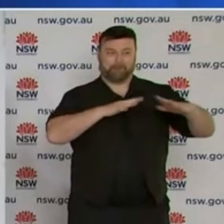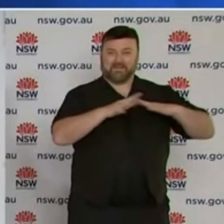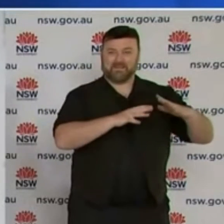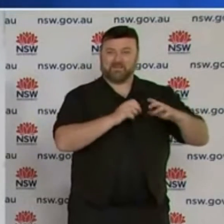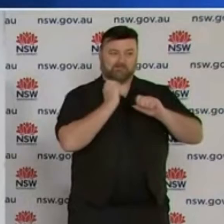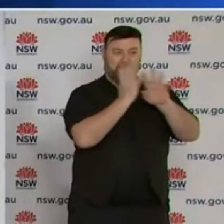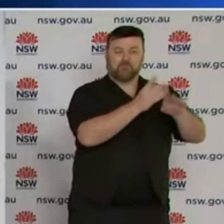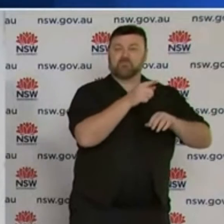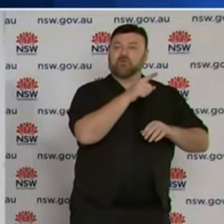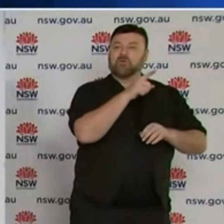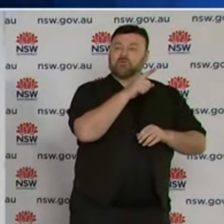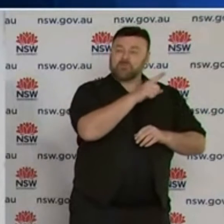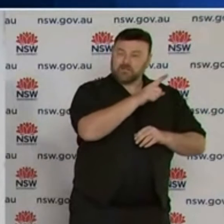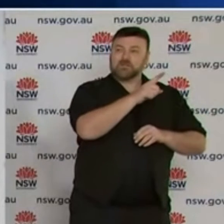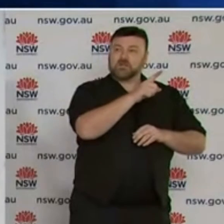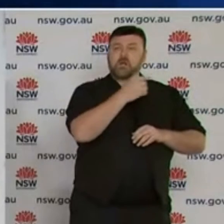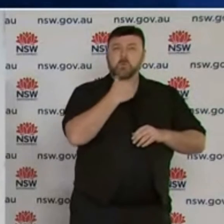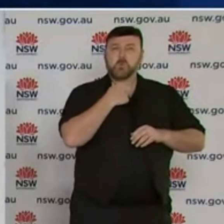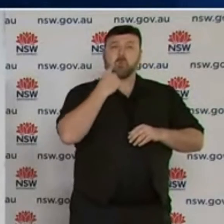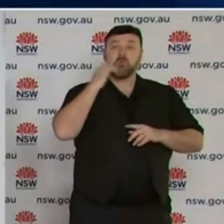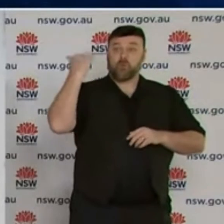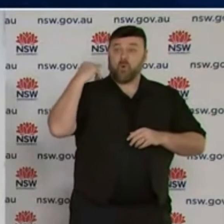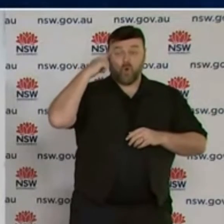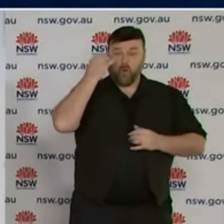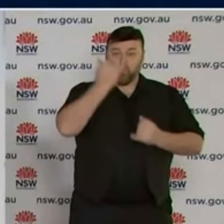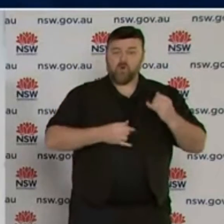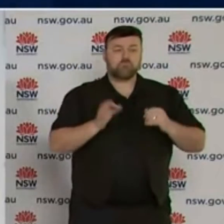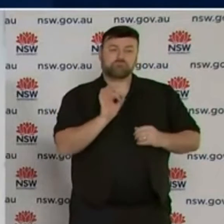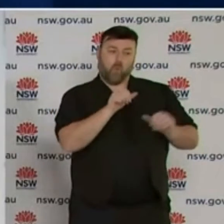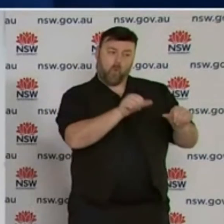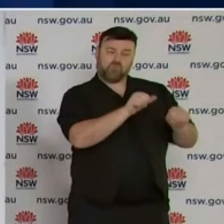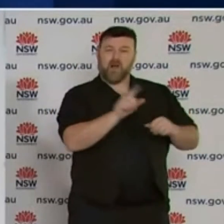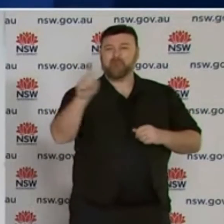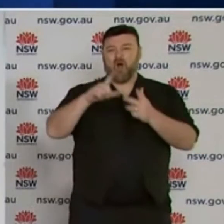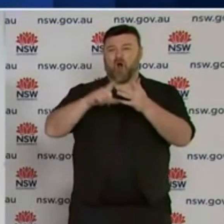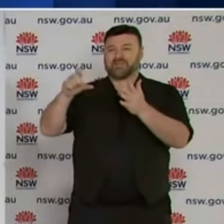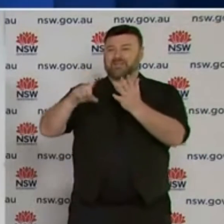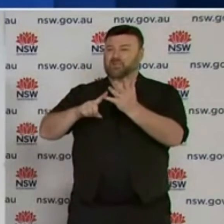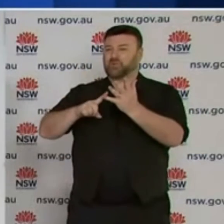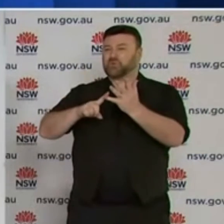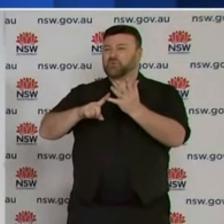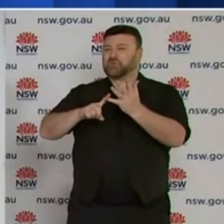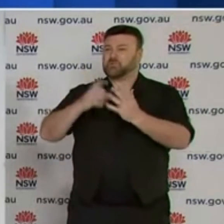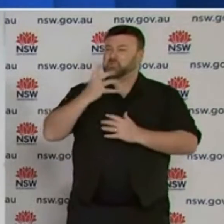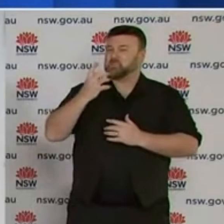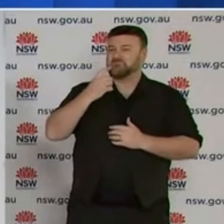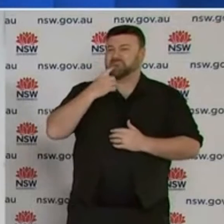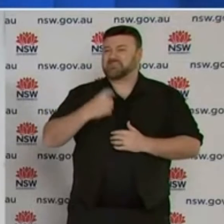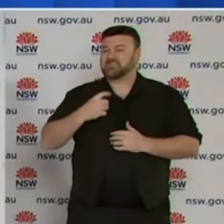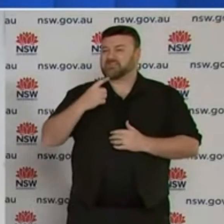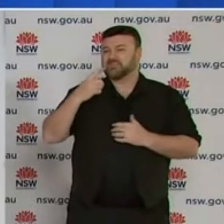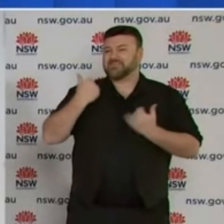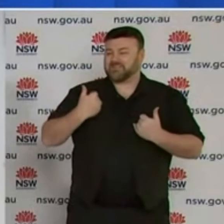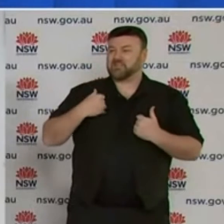we are anticipating our worst weeks in ICU and hospitals to be in October, as we showed on that graph. So we're bracing